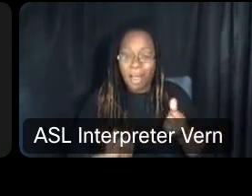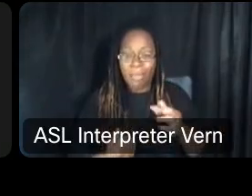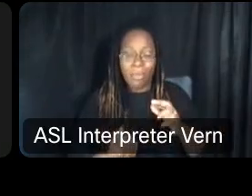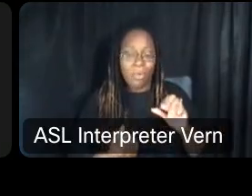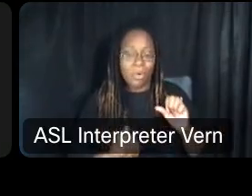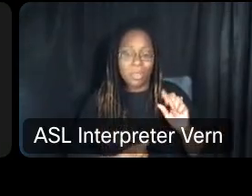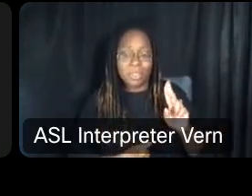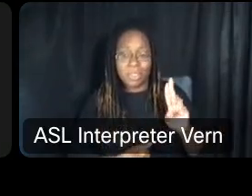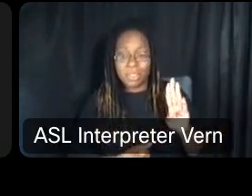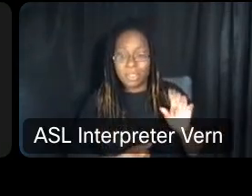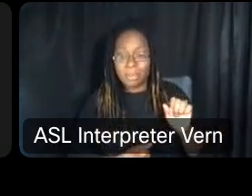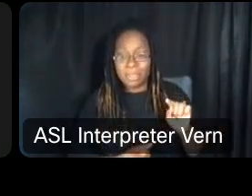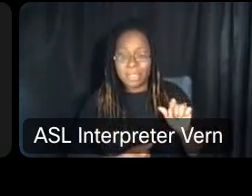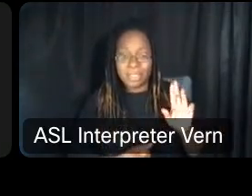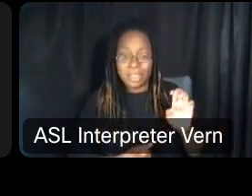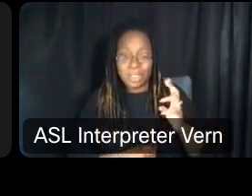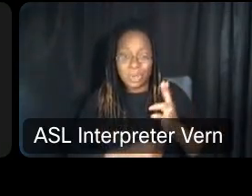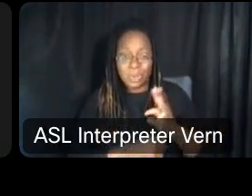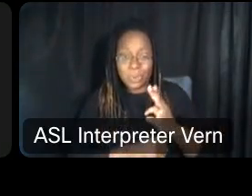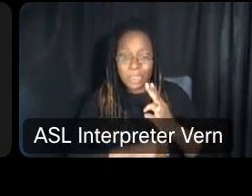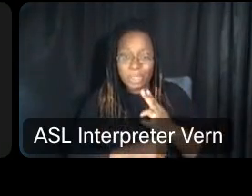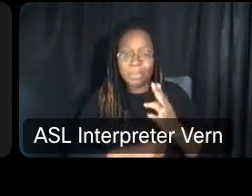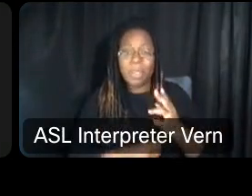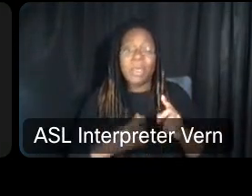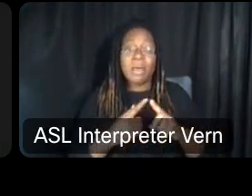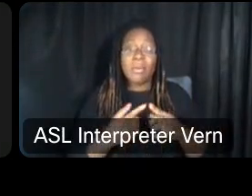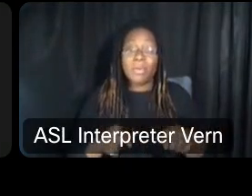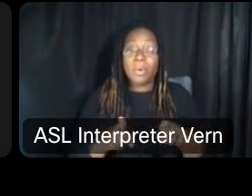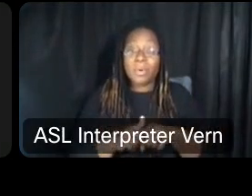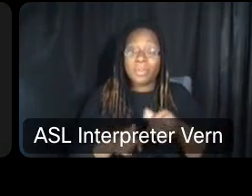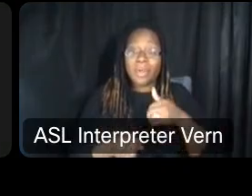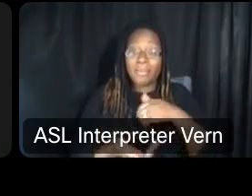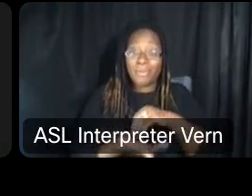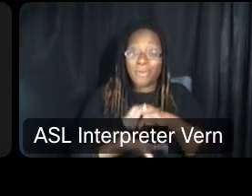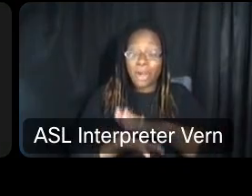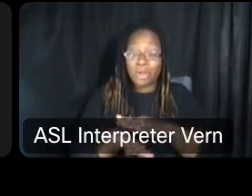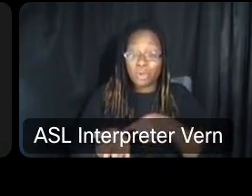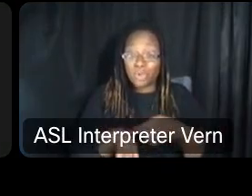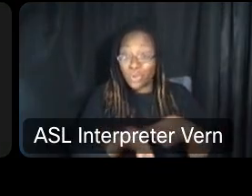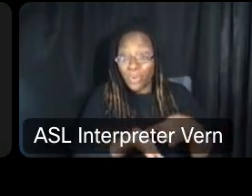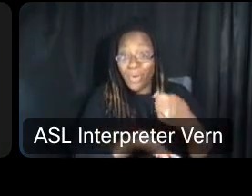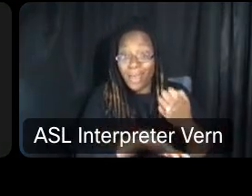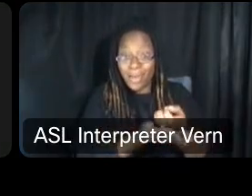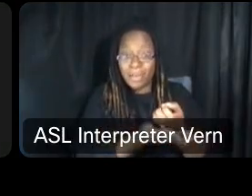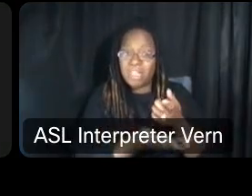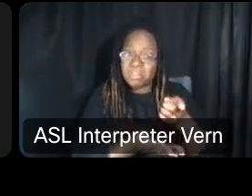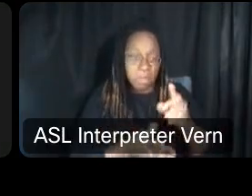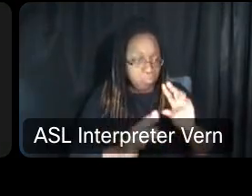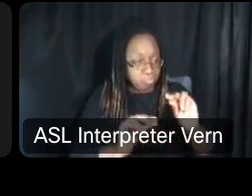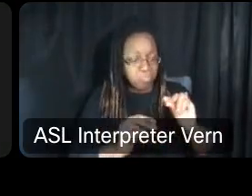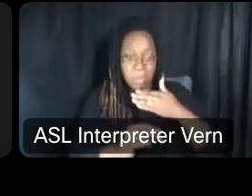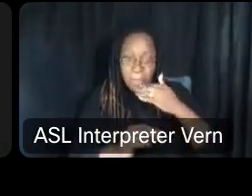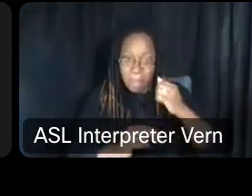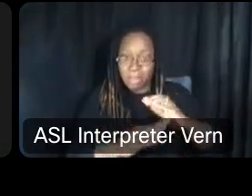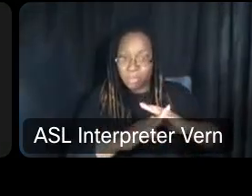of their being a protective parent. If you do document mental health or substance use, then